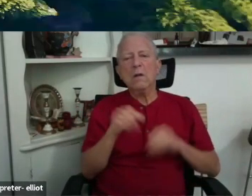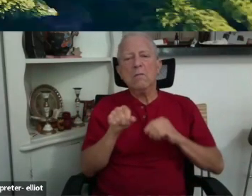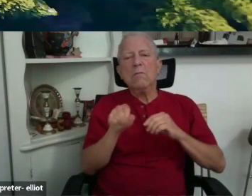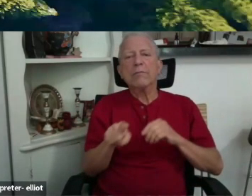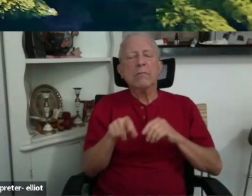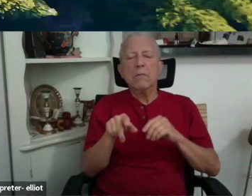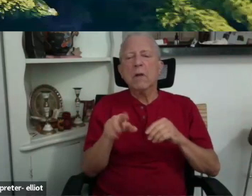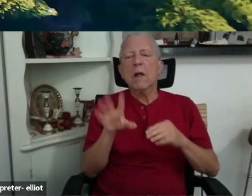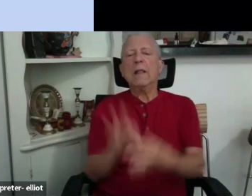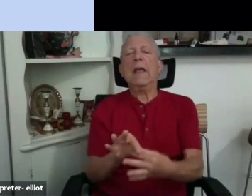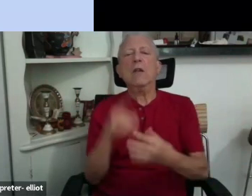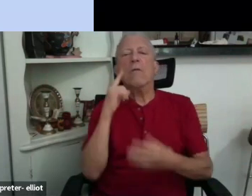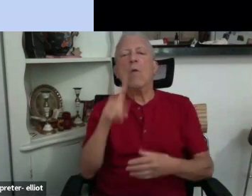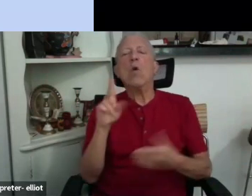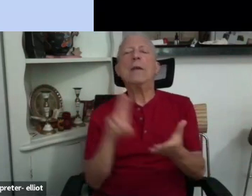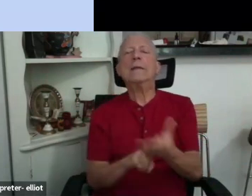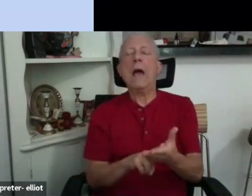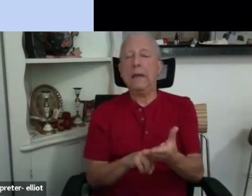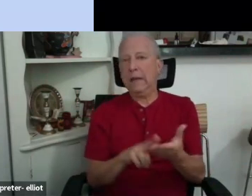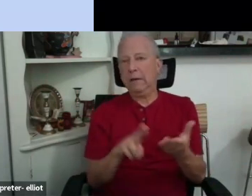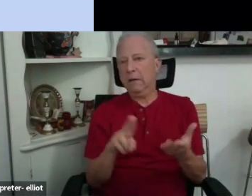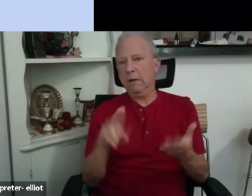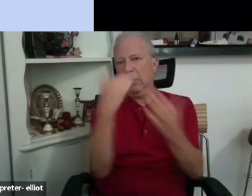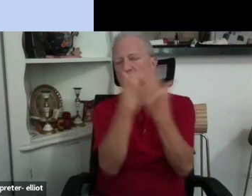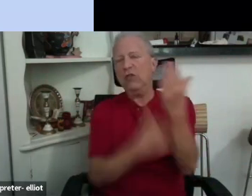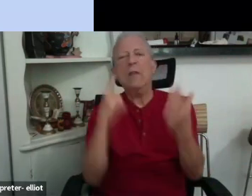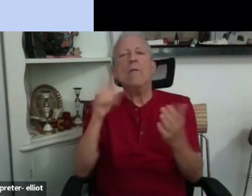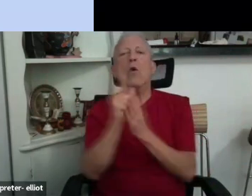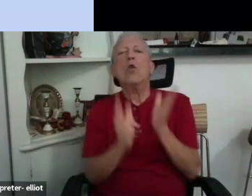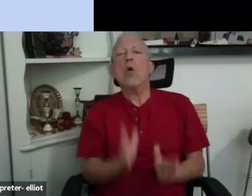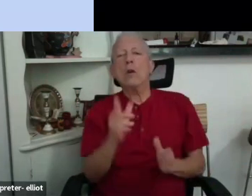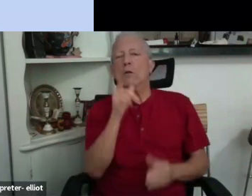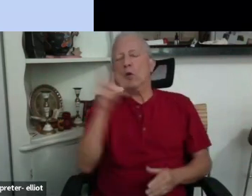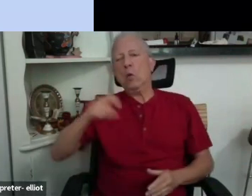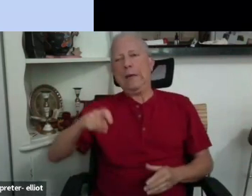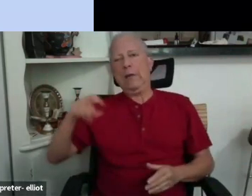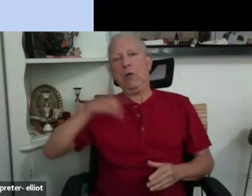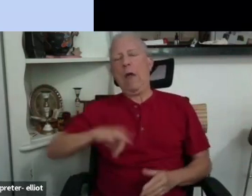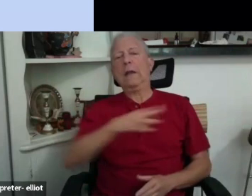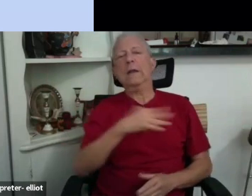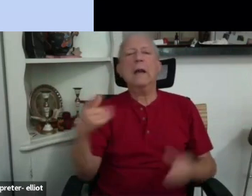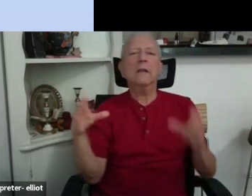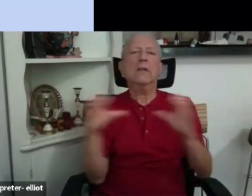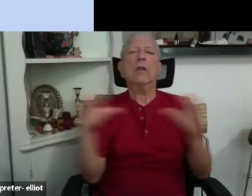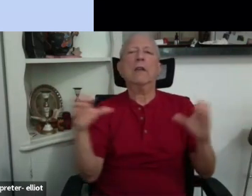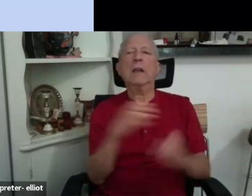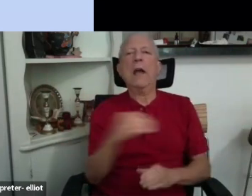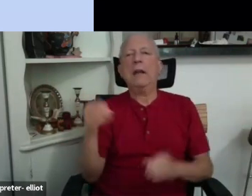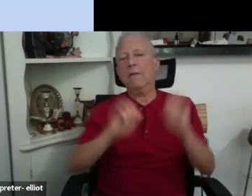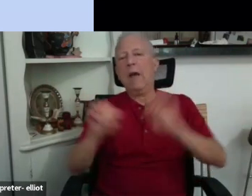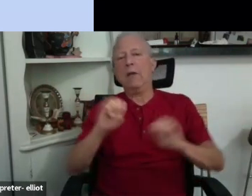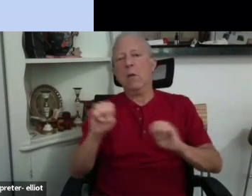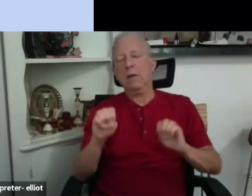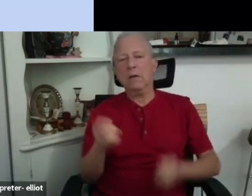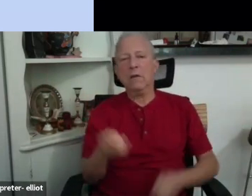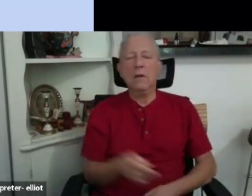sign-in sheet for those lawyers who need MCLE credit and the certificate and an evaluation form.